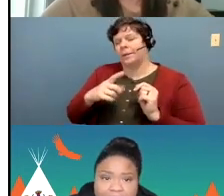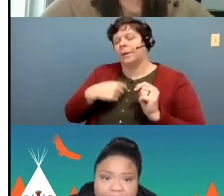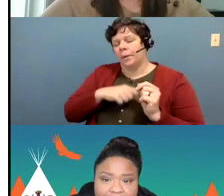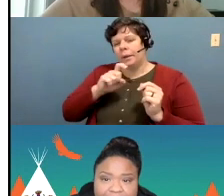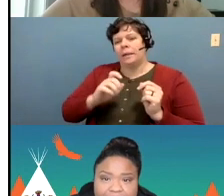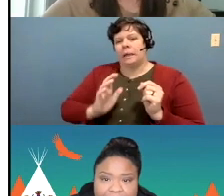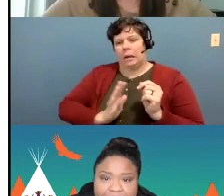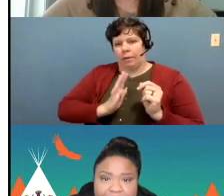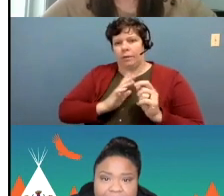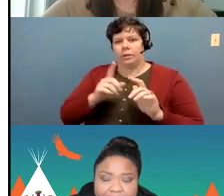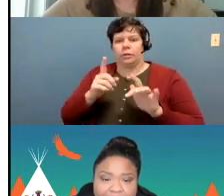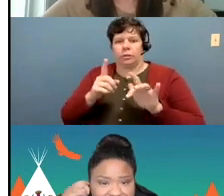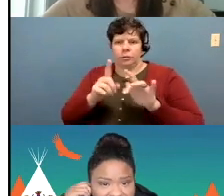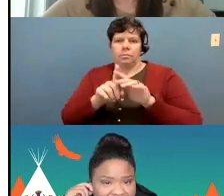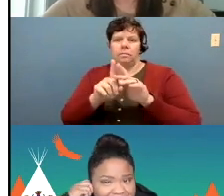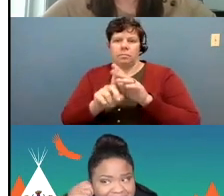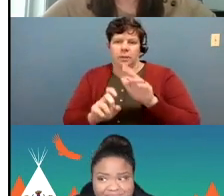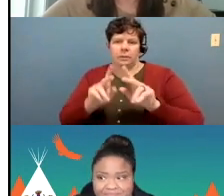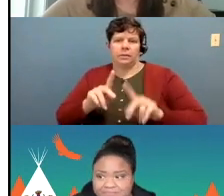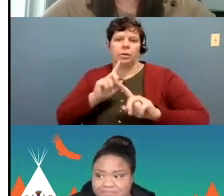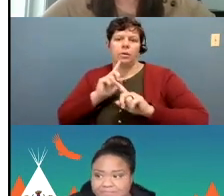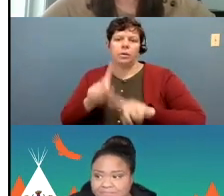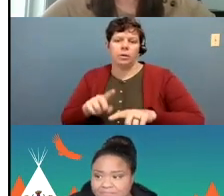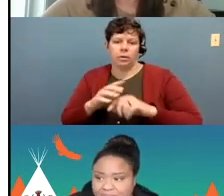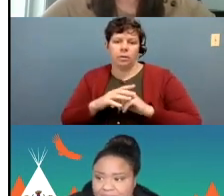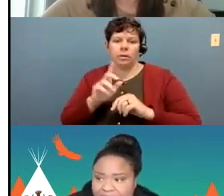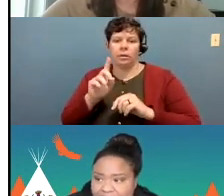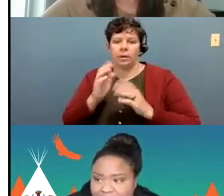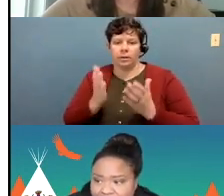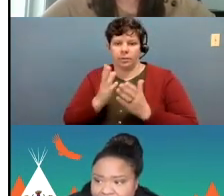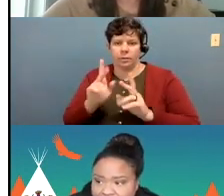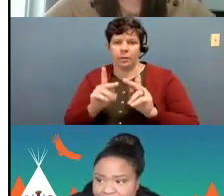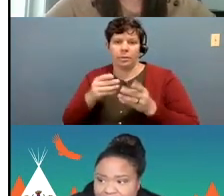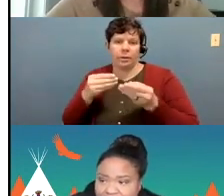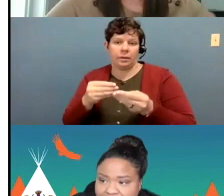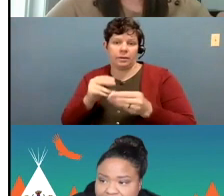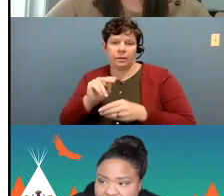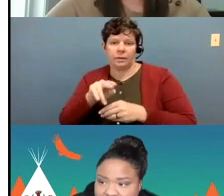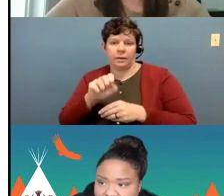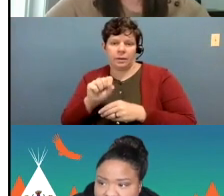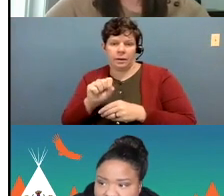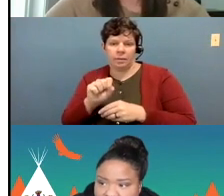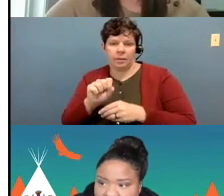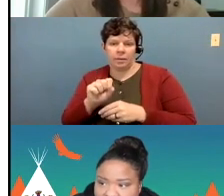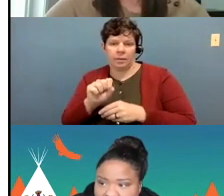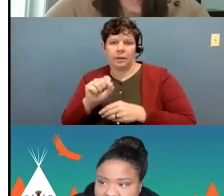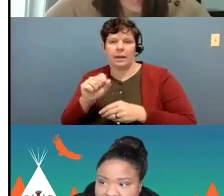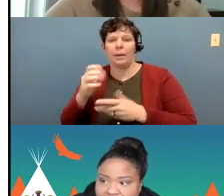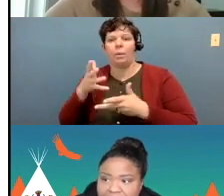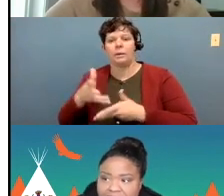report. I do encourage them to still enter the case into NamUs. Like I mentioned, it will remain in that pending